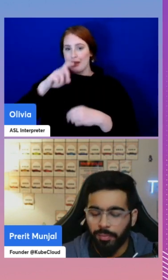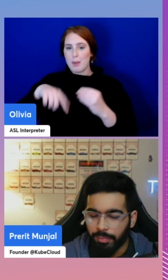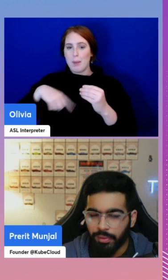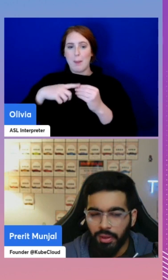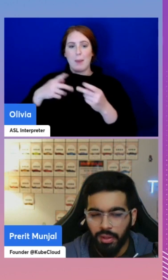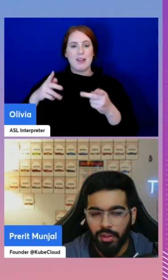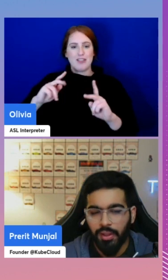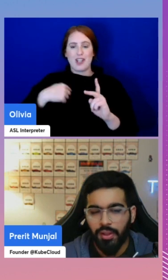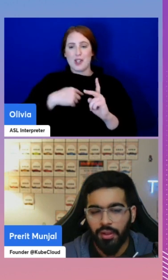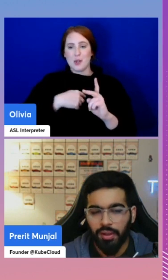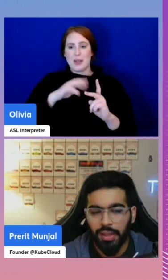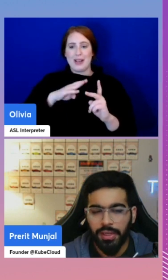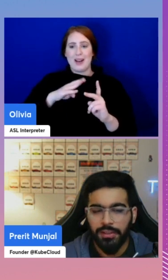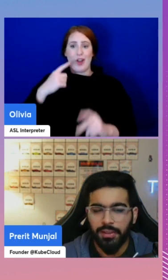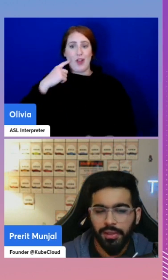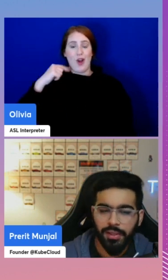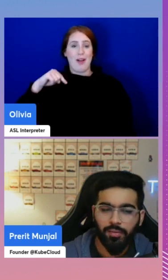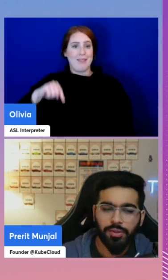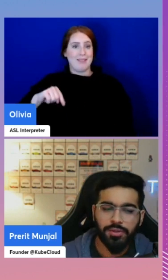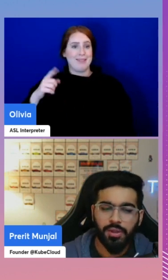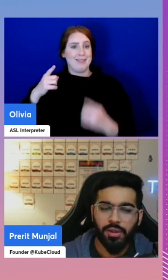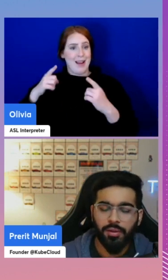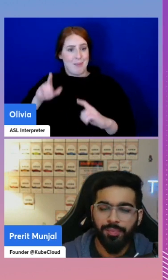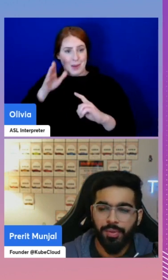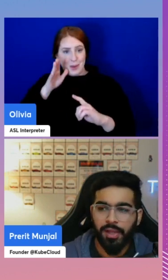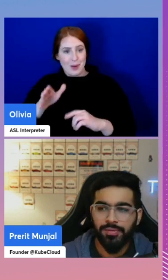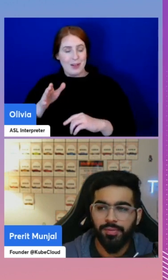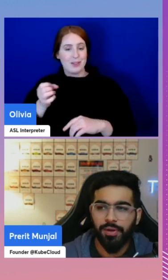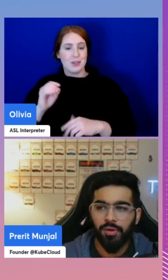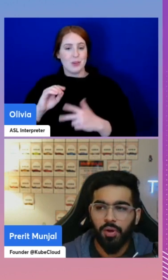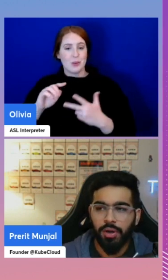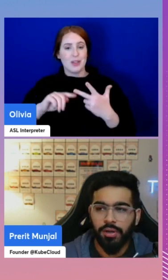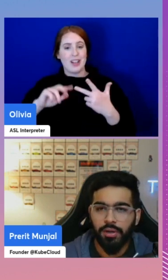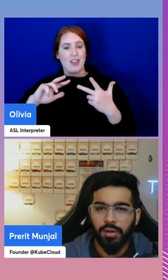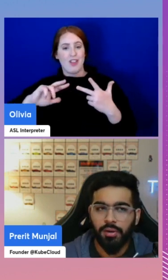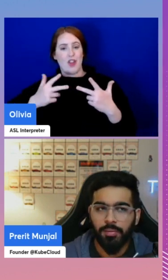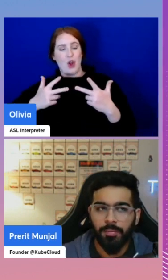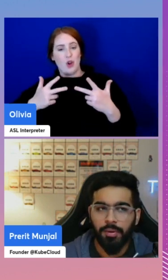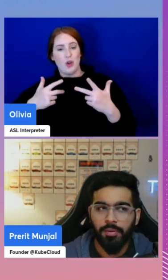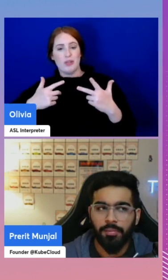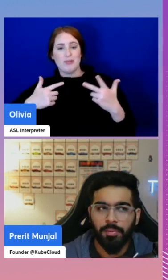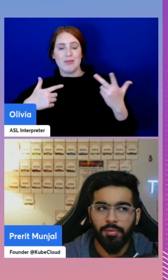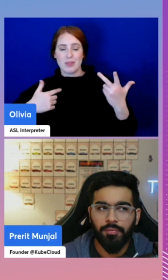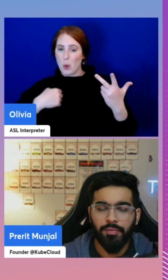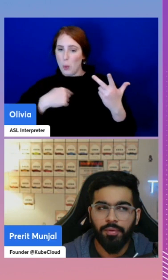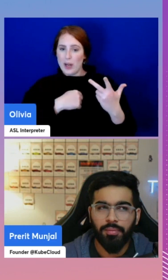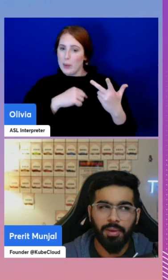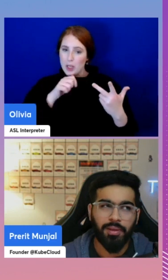that this would happen. And third thing was as we were not